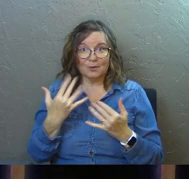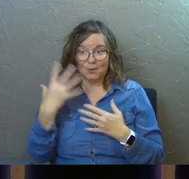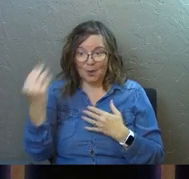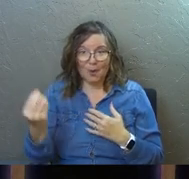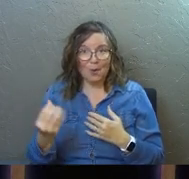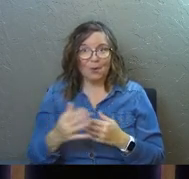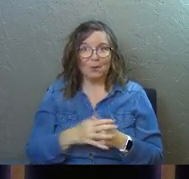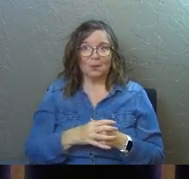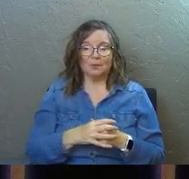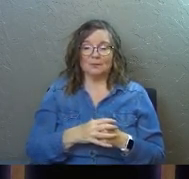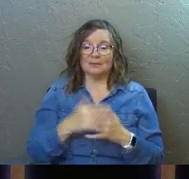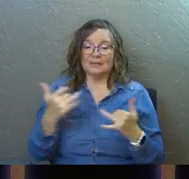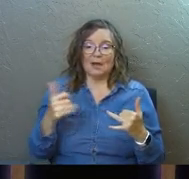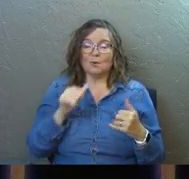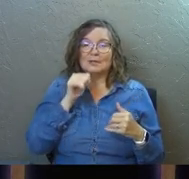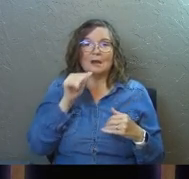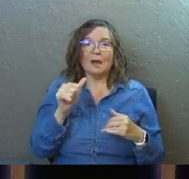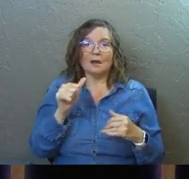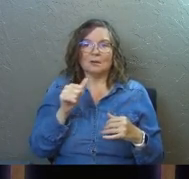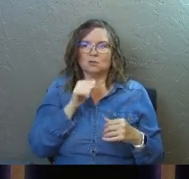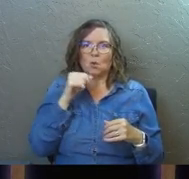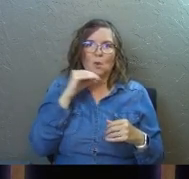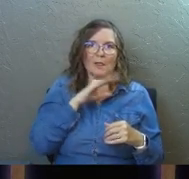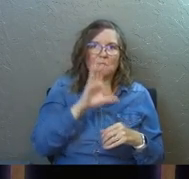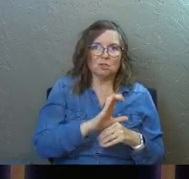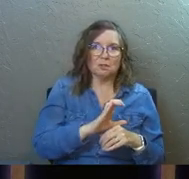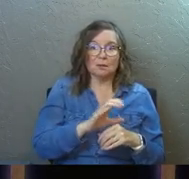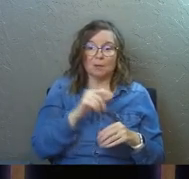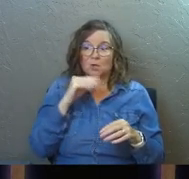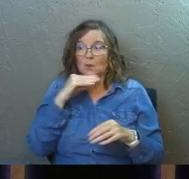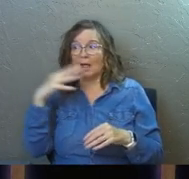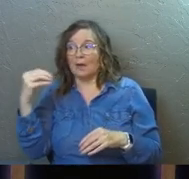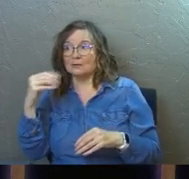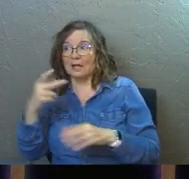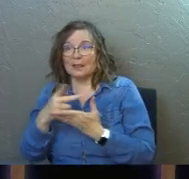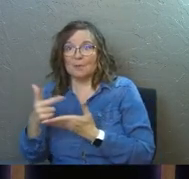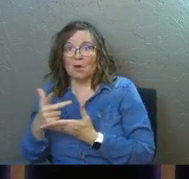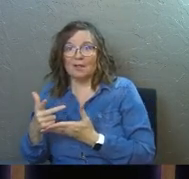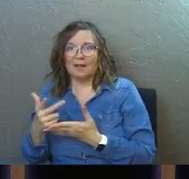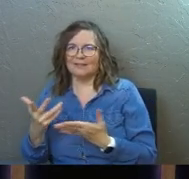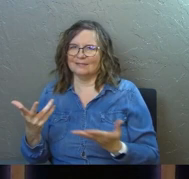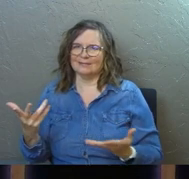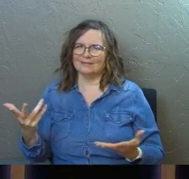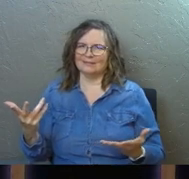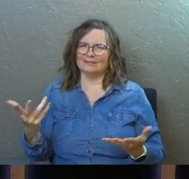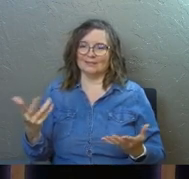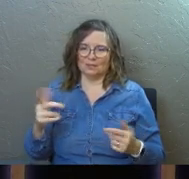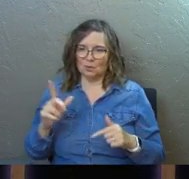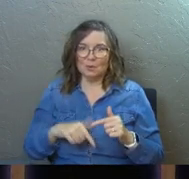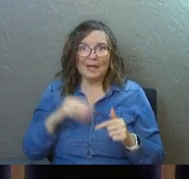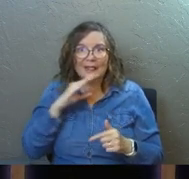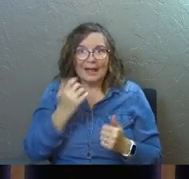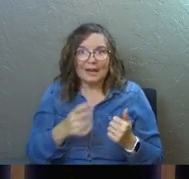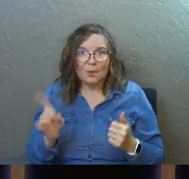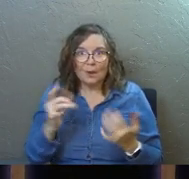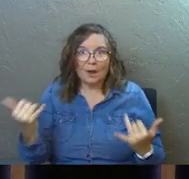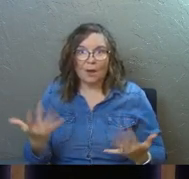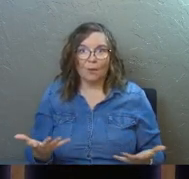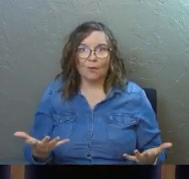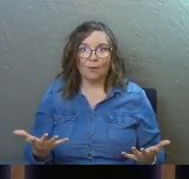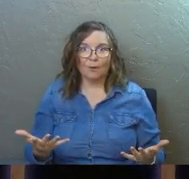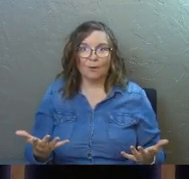right? Because it's not don't lie in church, but you can lie outside in the parking lot. You can't lie anywhere